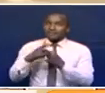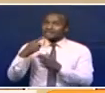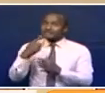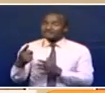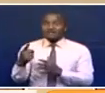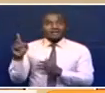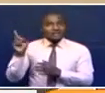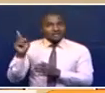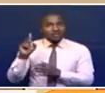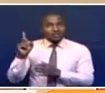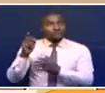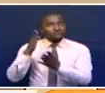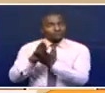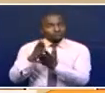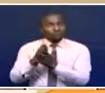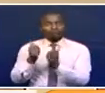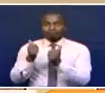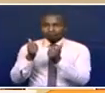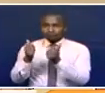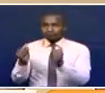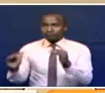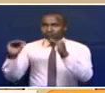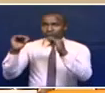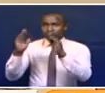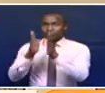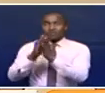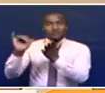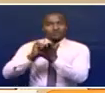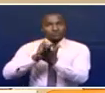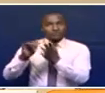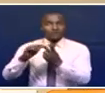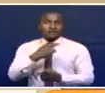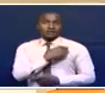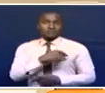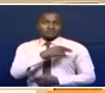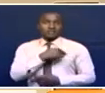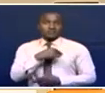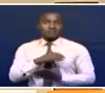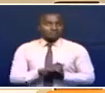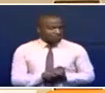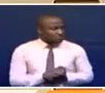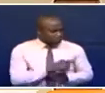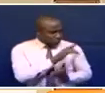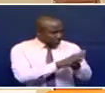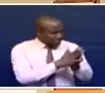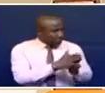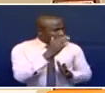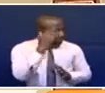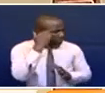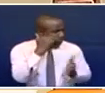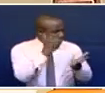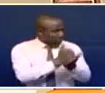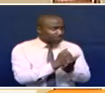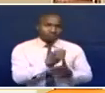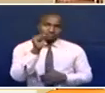the Nairobi is actually at par with New York, Geneva, and Vienna. That's why it became a headquarters. Absolutely. UNEA now. Absolutely. Well, let me